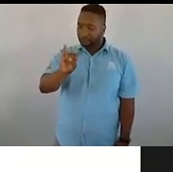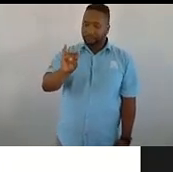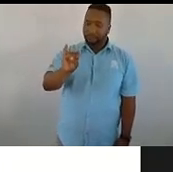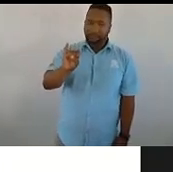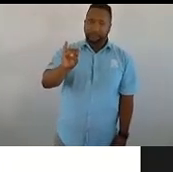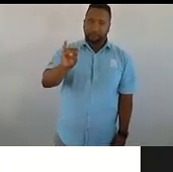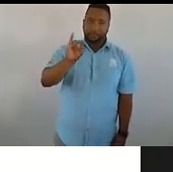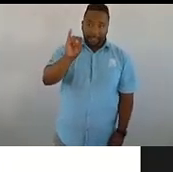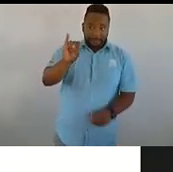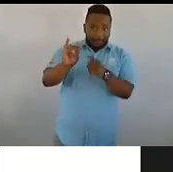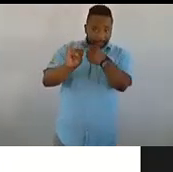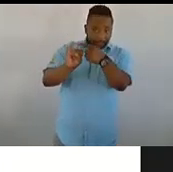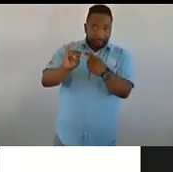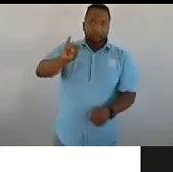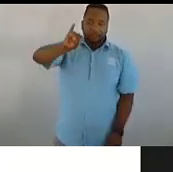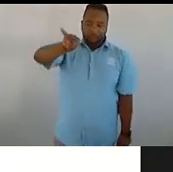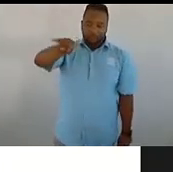with the pinky,